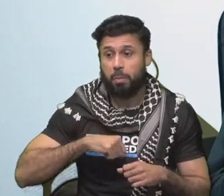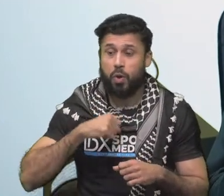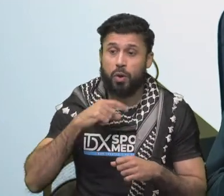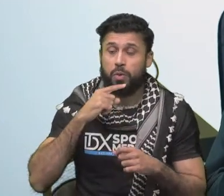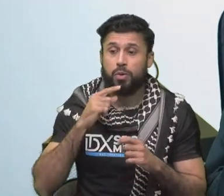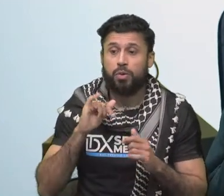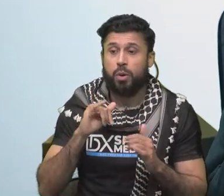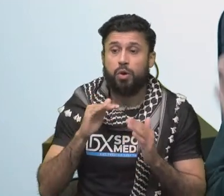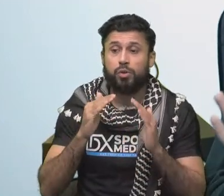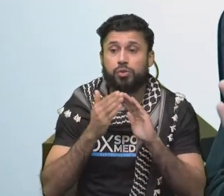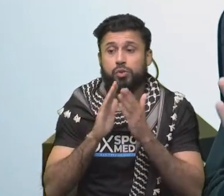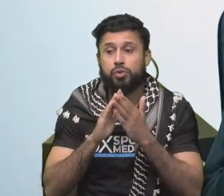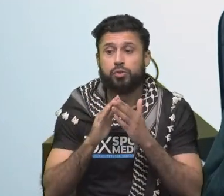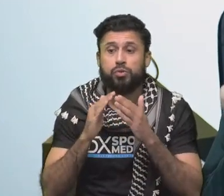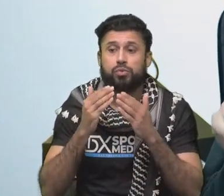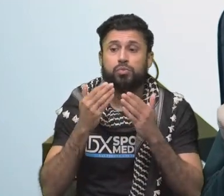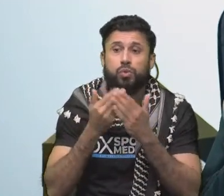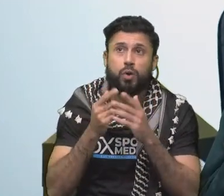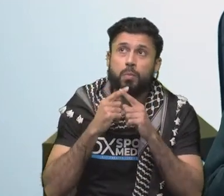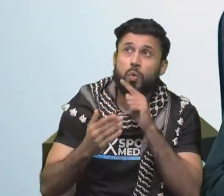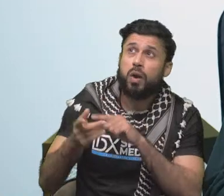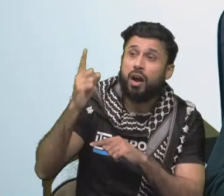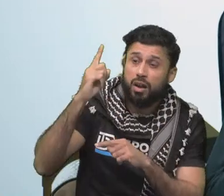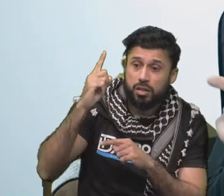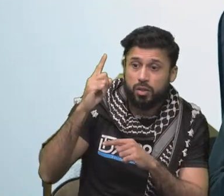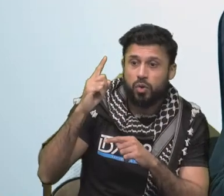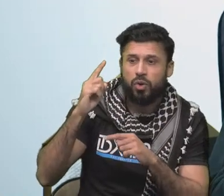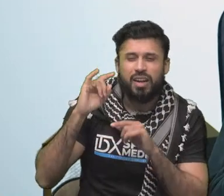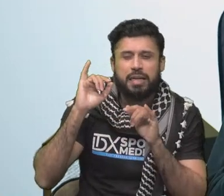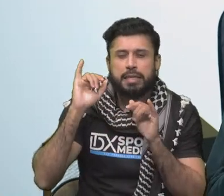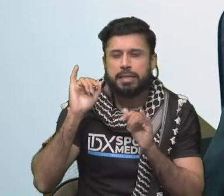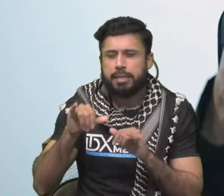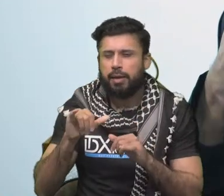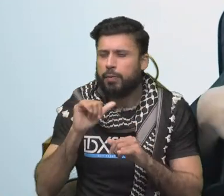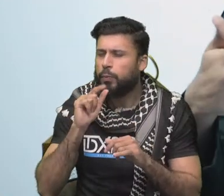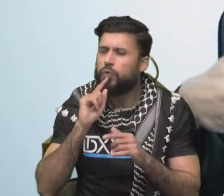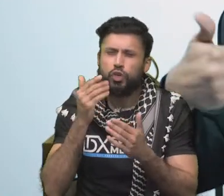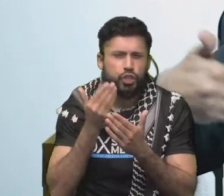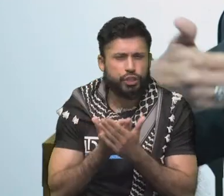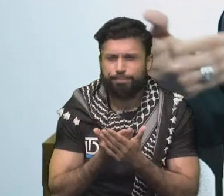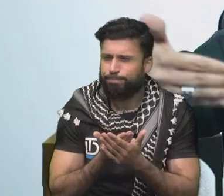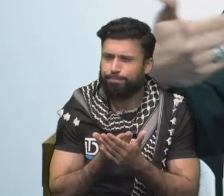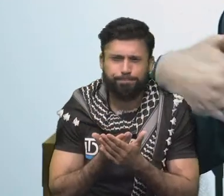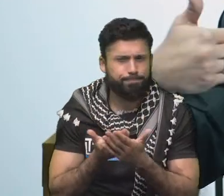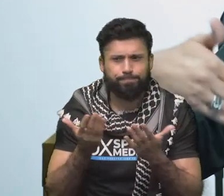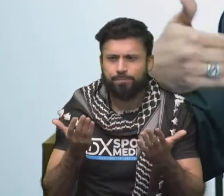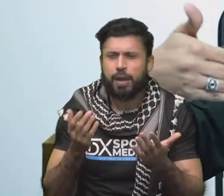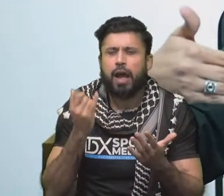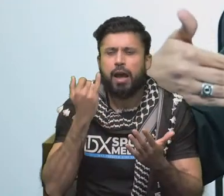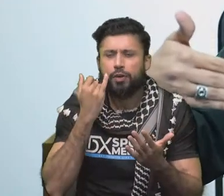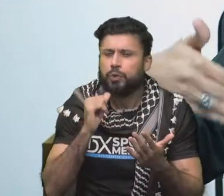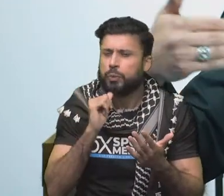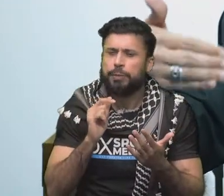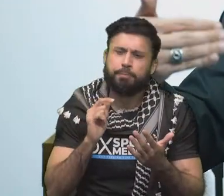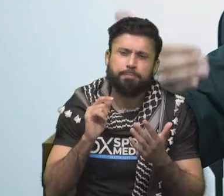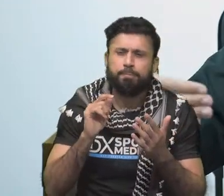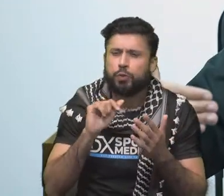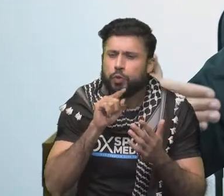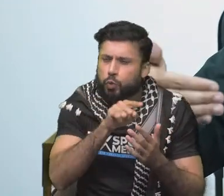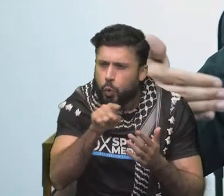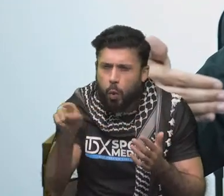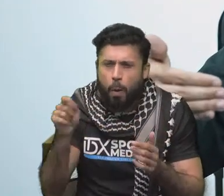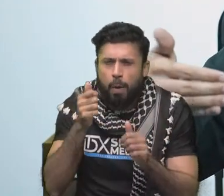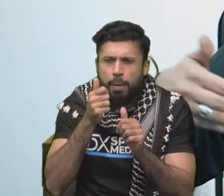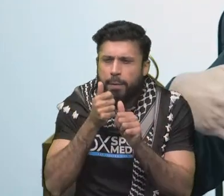complacent. Hopeful is good. Complacent is not good. If you're not progressing in your journey to Allah subhanahu wa ta'ala, and the only thing